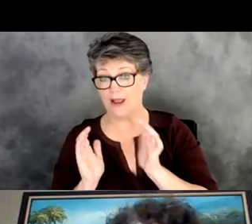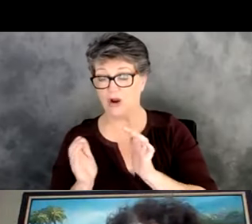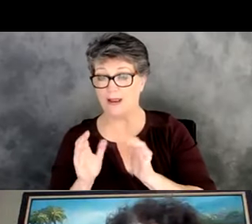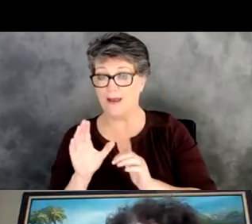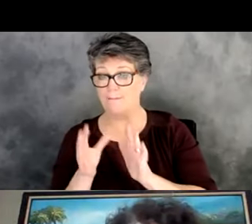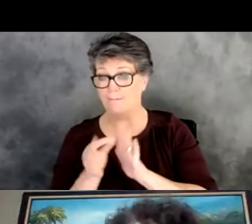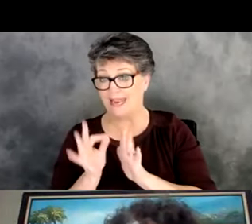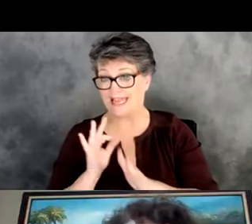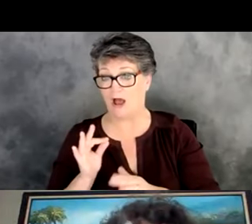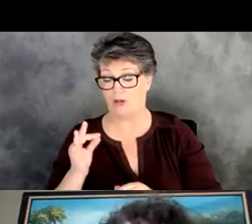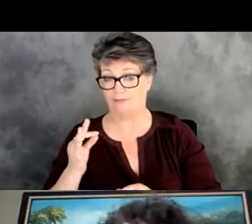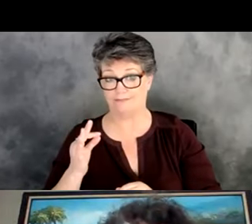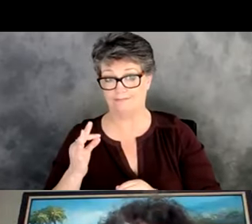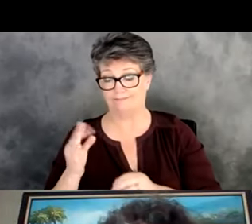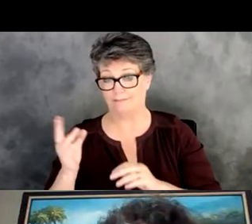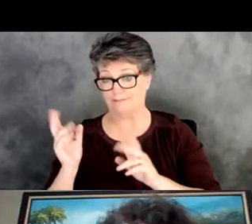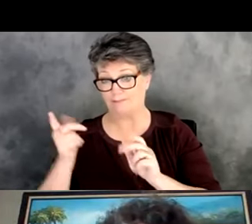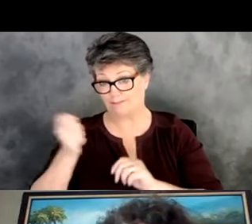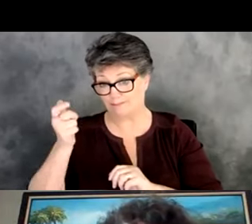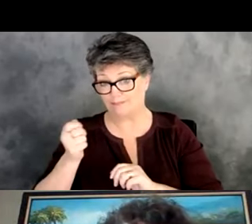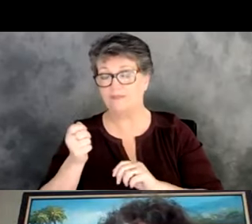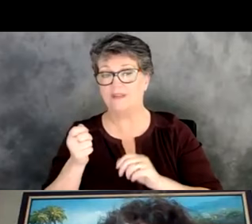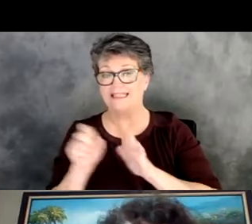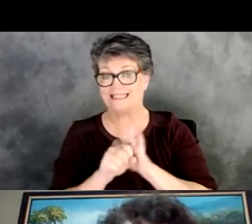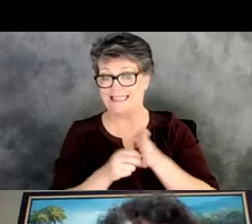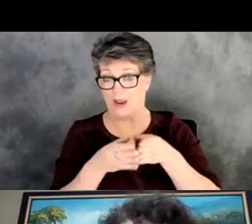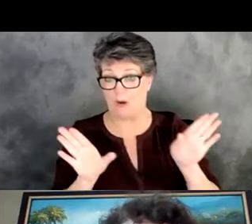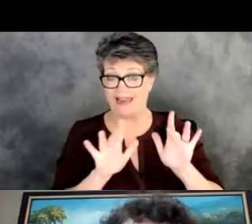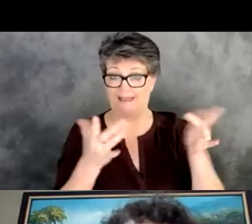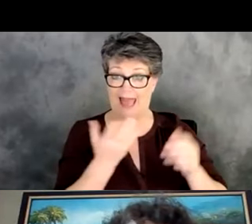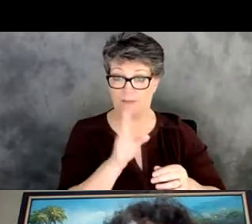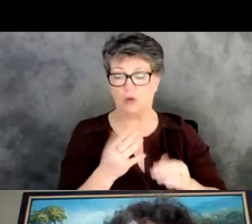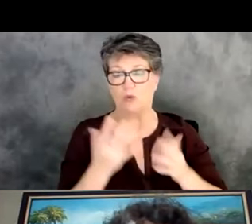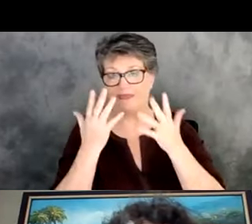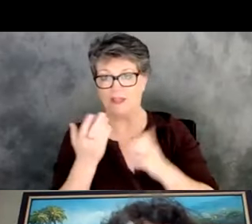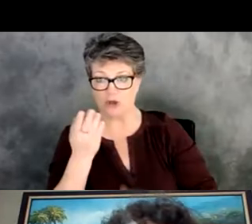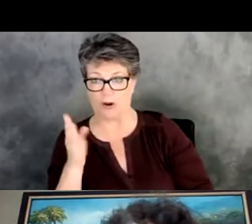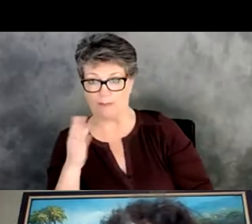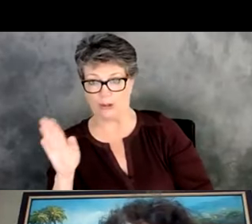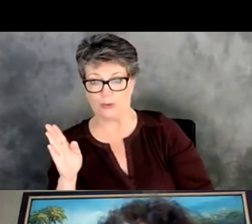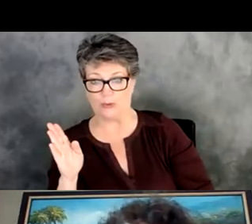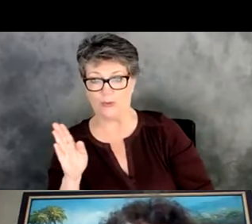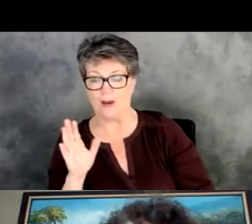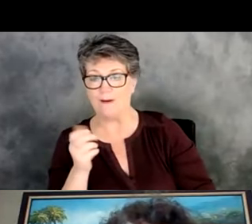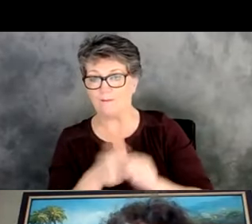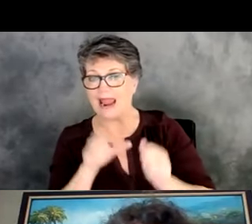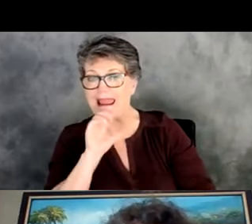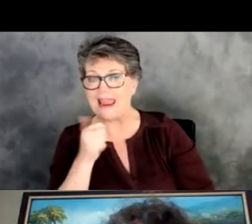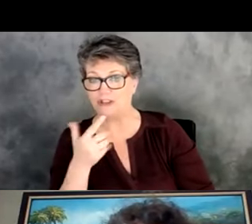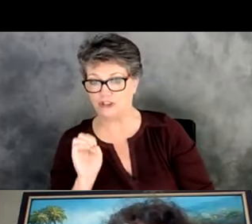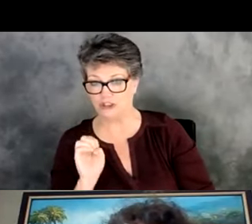Medi-Cal beneficiaries in the lighter blue with statewide in the darker blue by age.